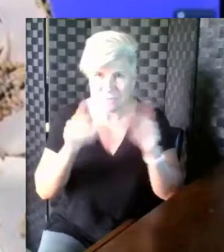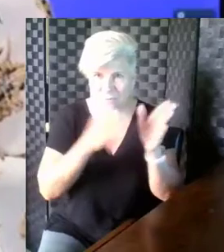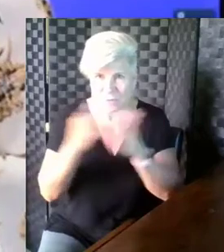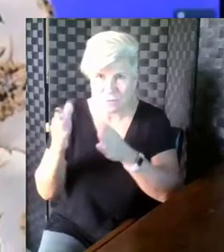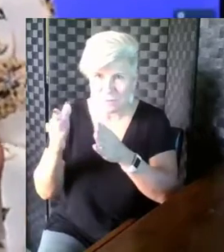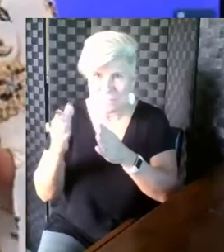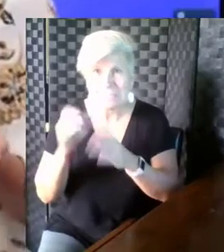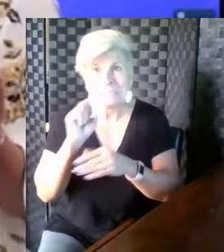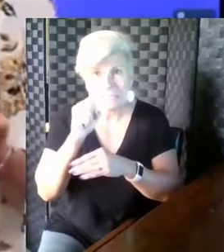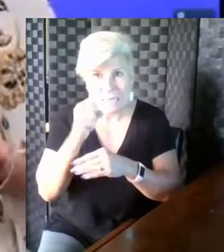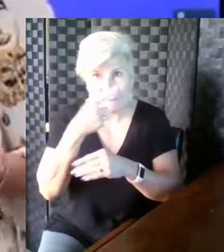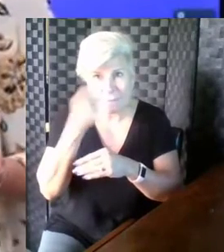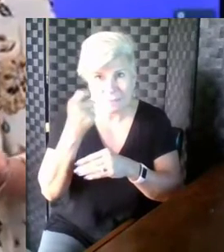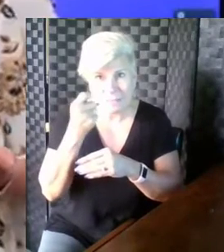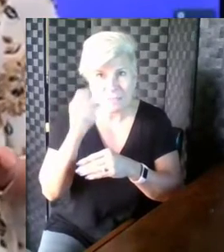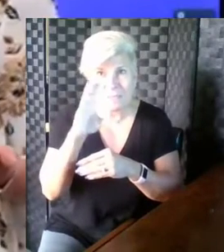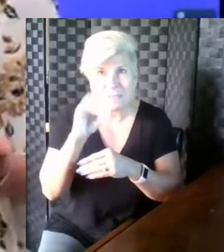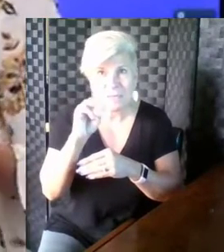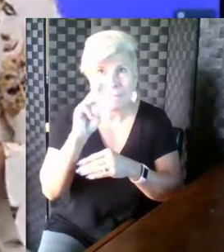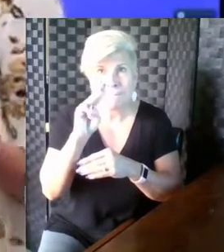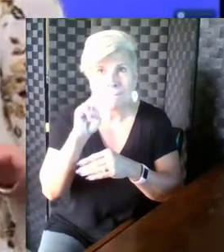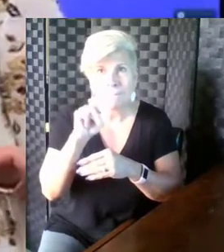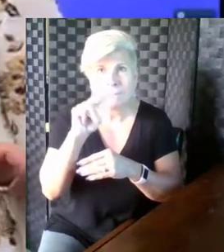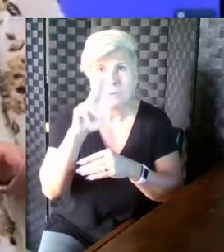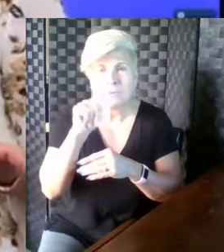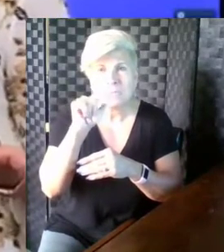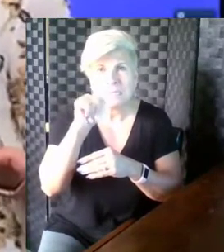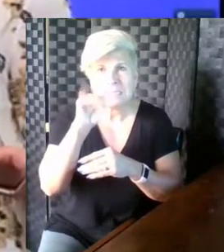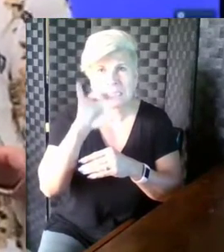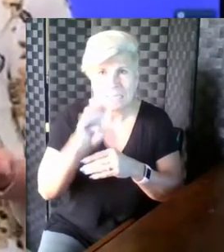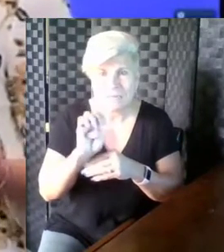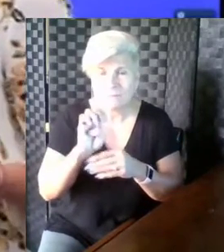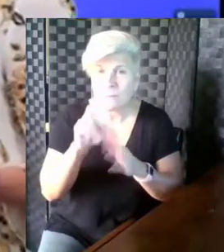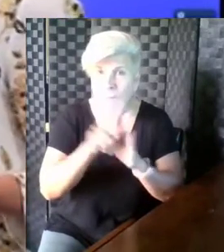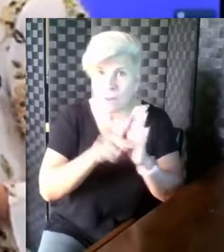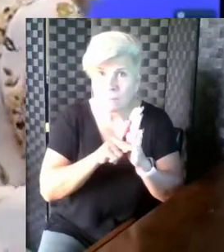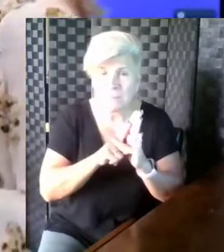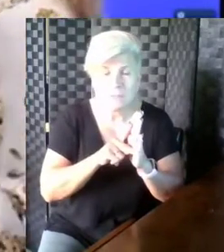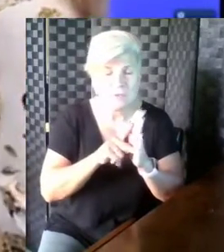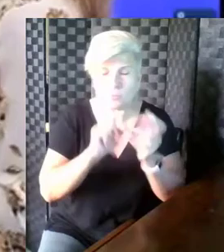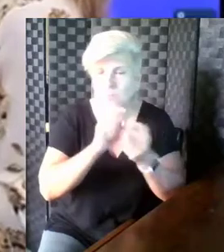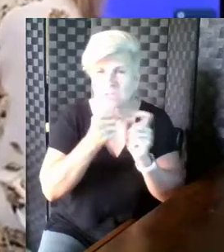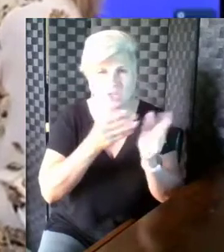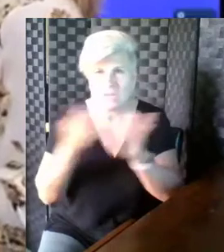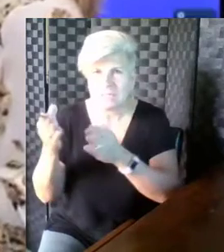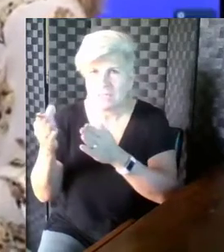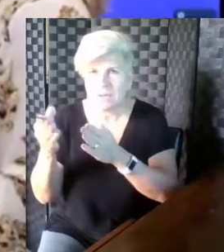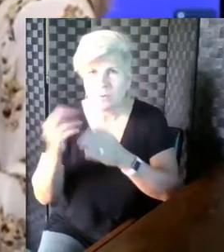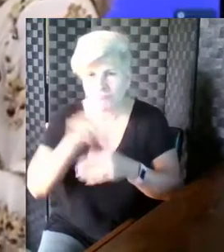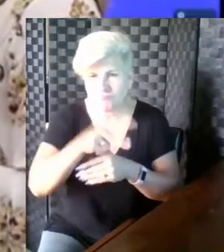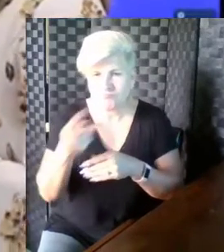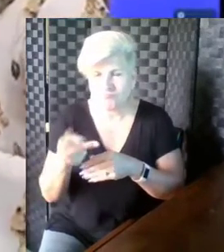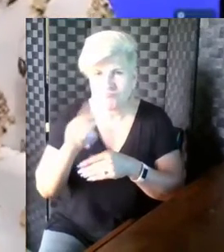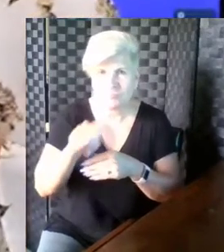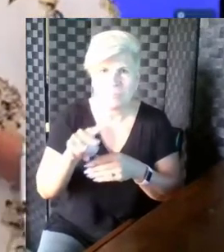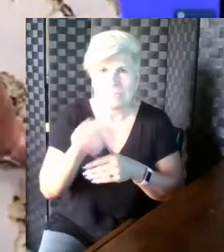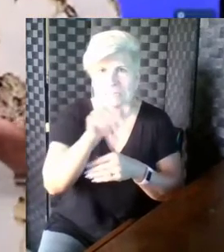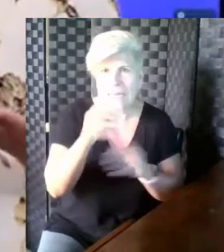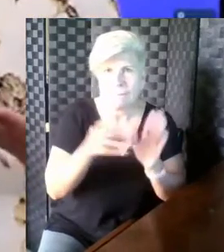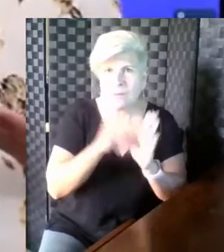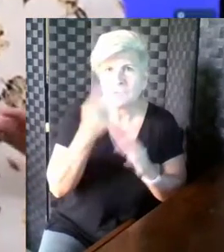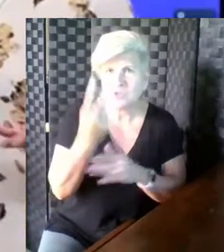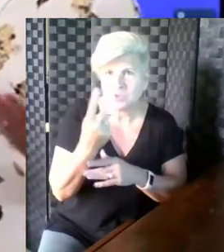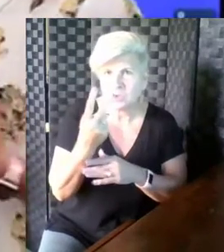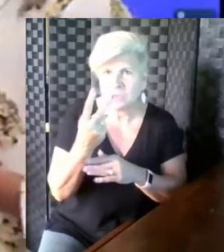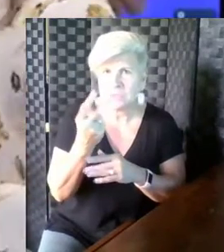order? Yeah, because we know the commutative property is going to let us put our numbers in any order when we add. So if I do 10 plus 2,